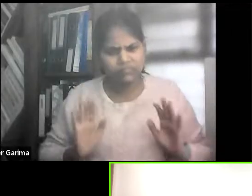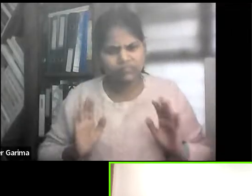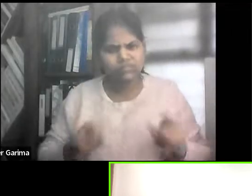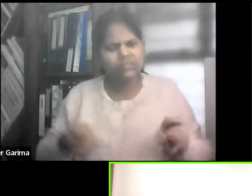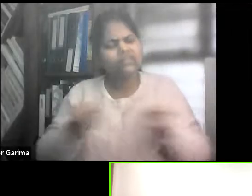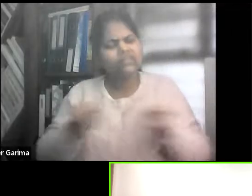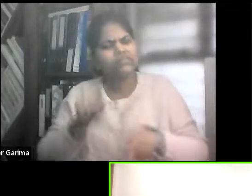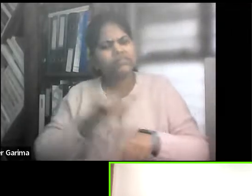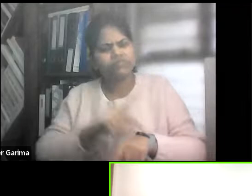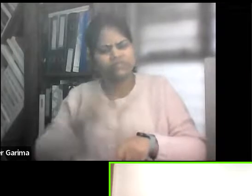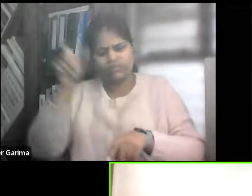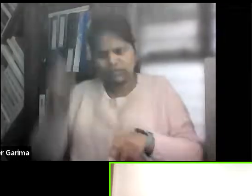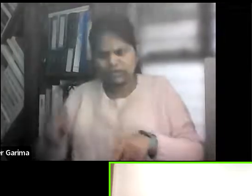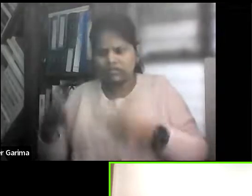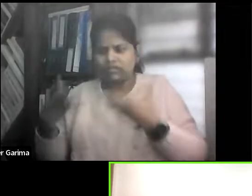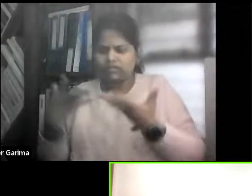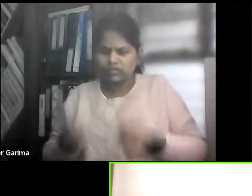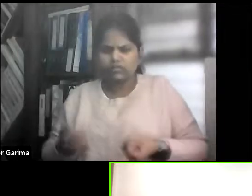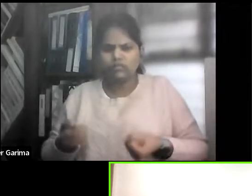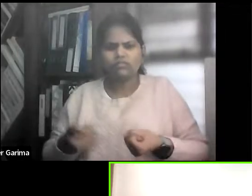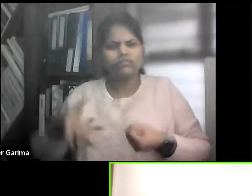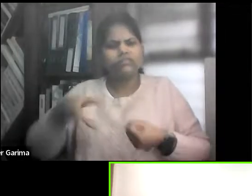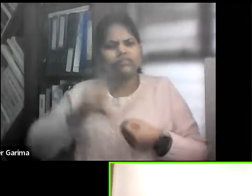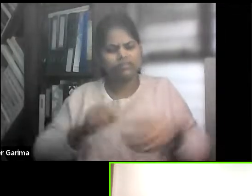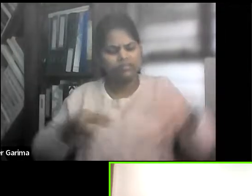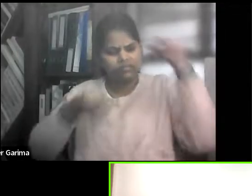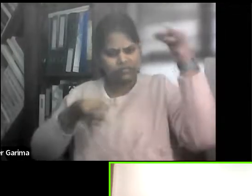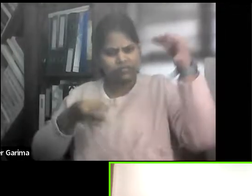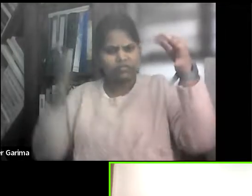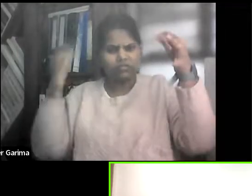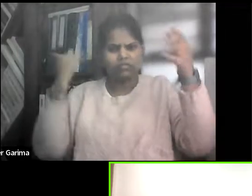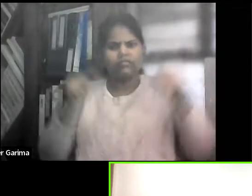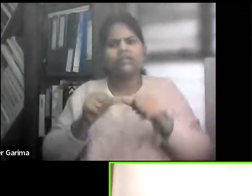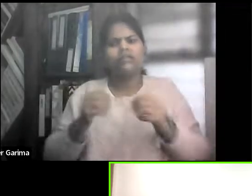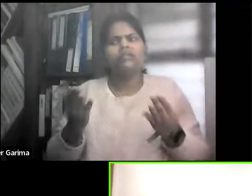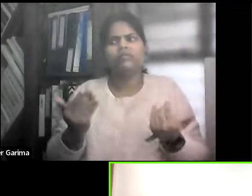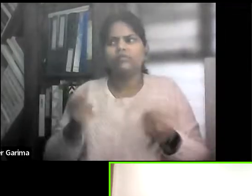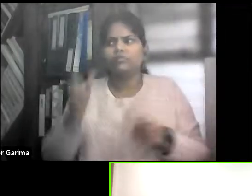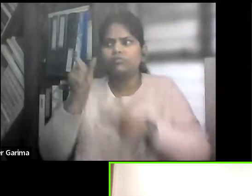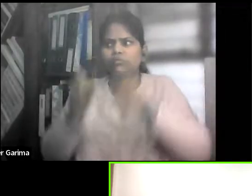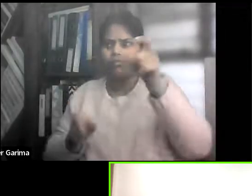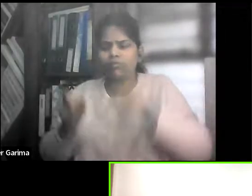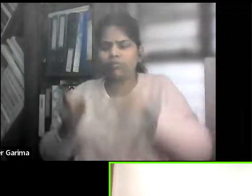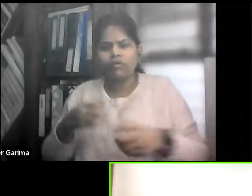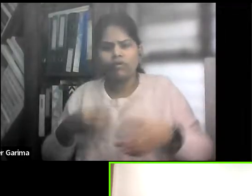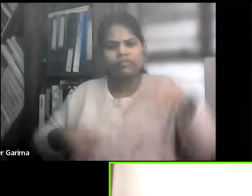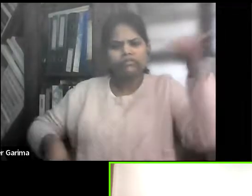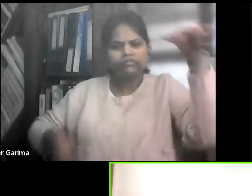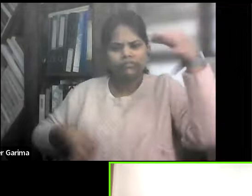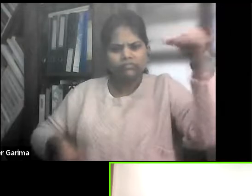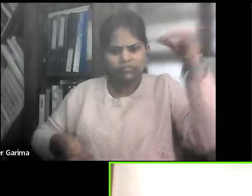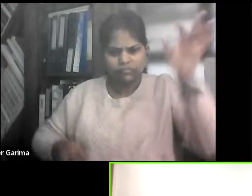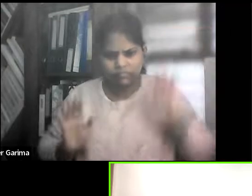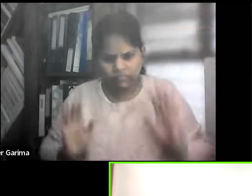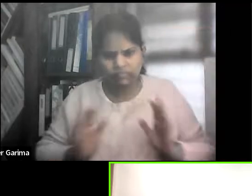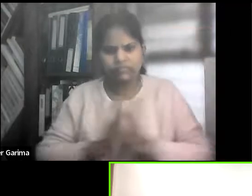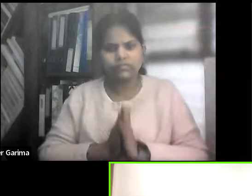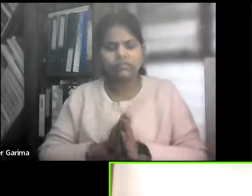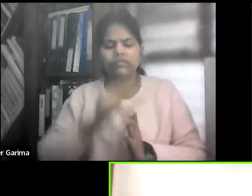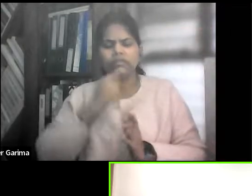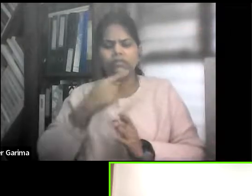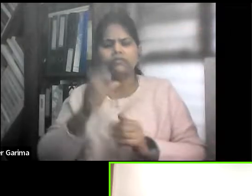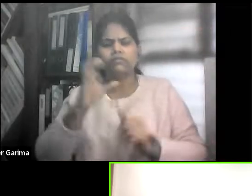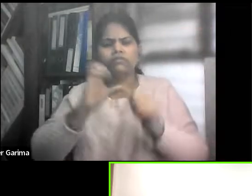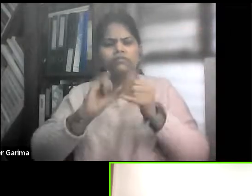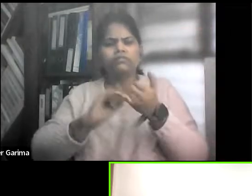to reclaim the space of performance as a previously able-bodied dancer, one must not be too ambitious to cast her in the